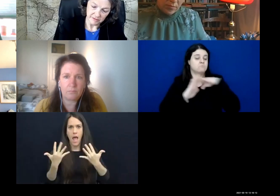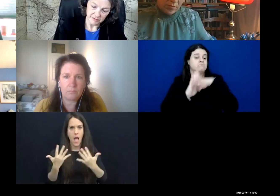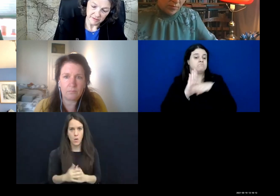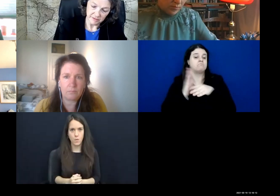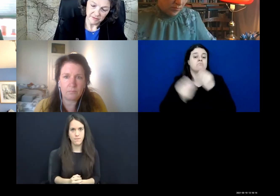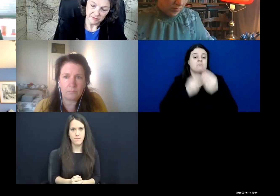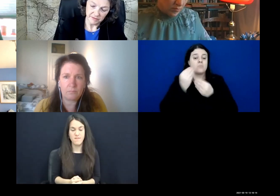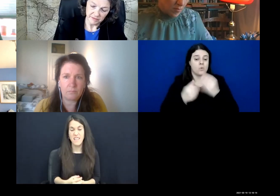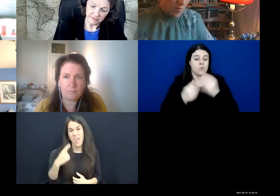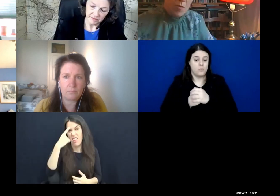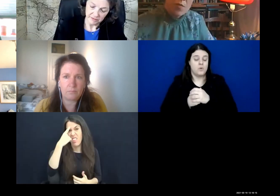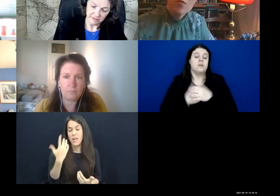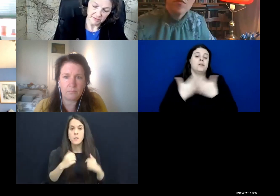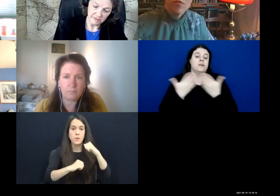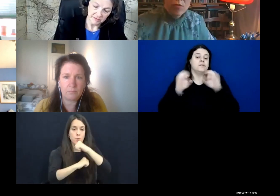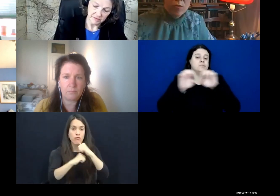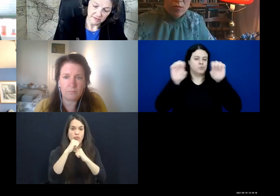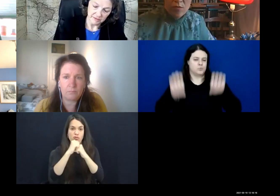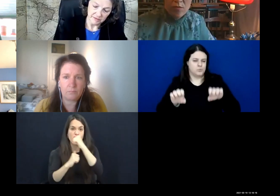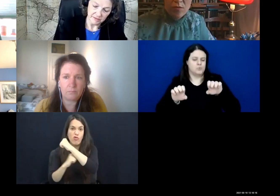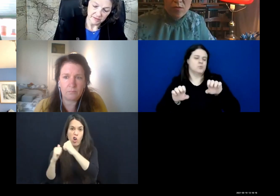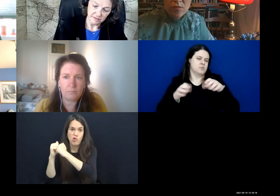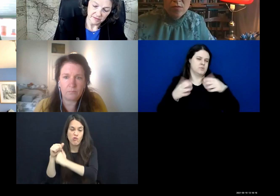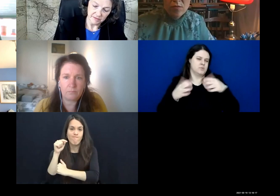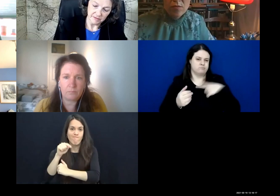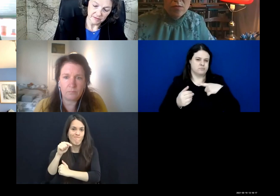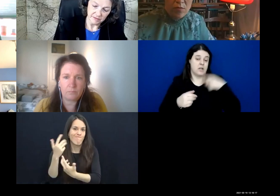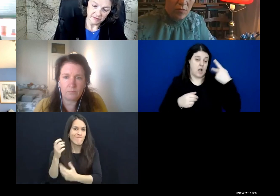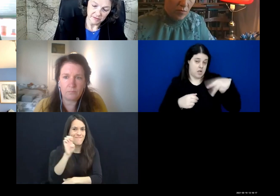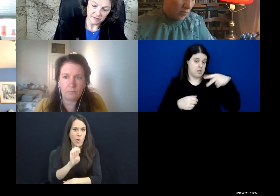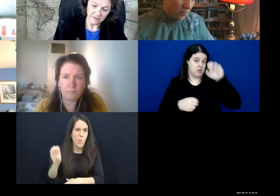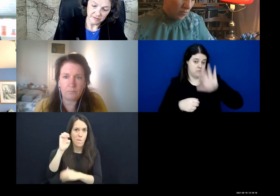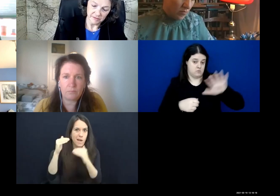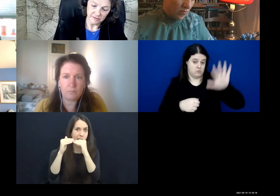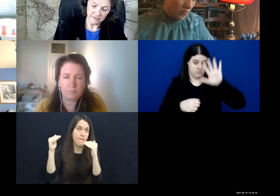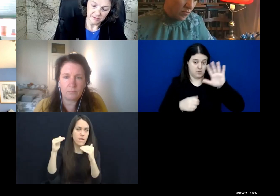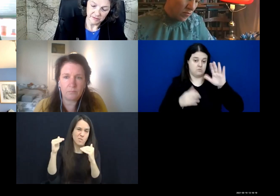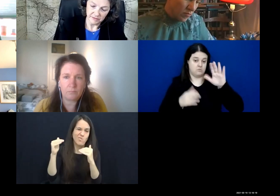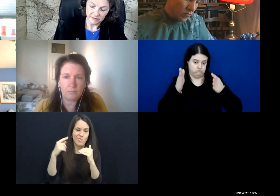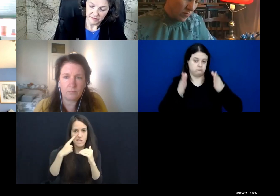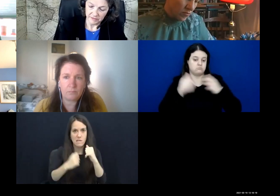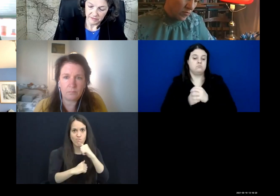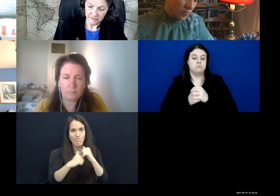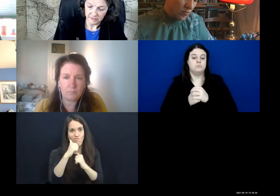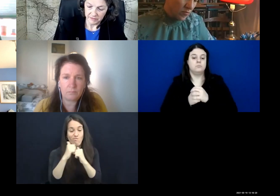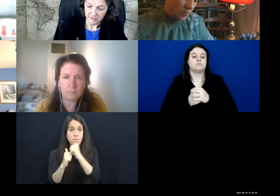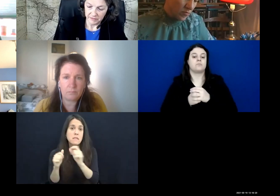structures are there often, particularly at European level, but maybe less so at country